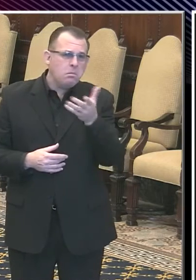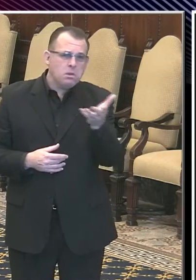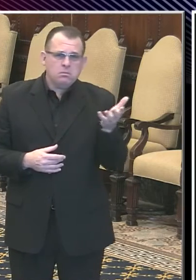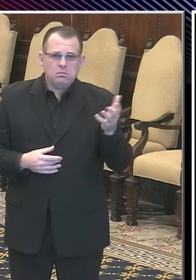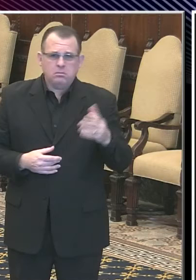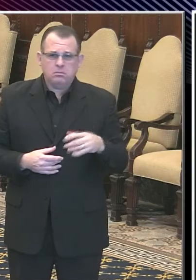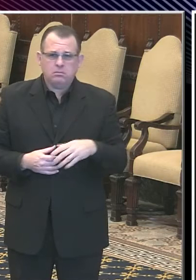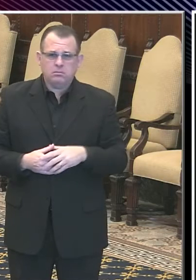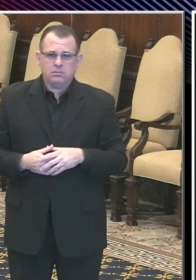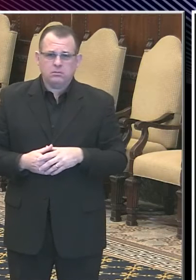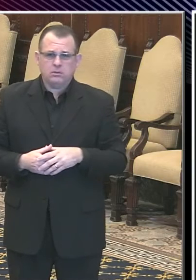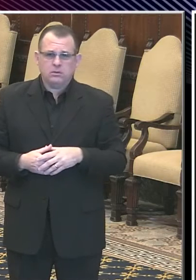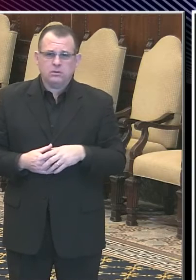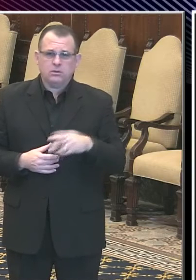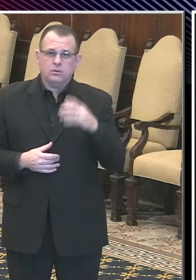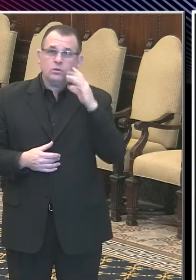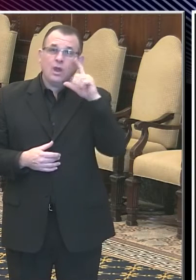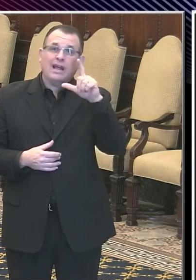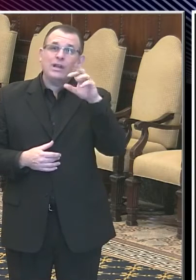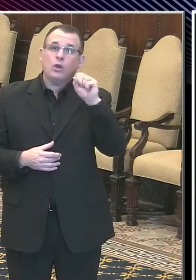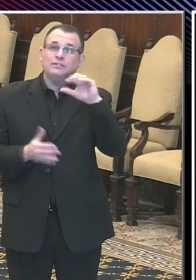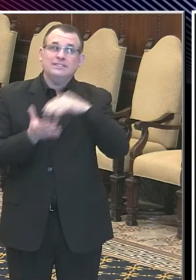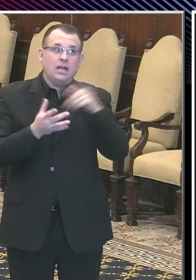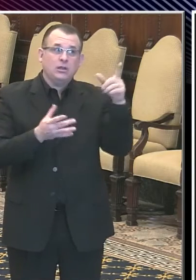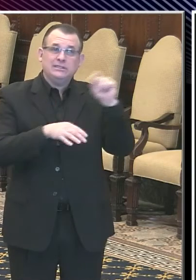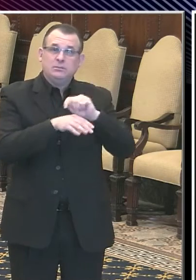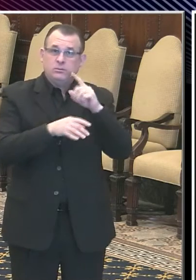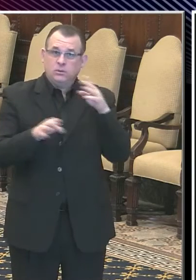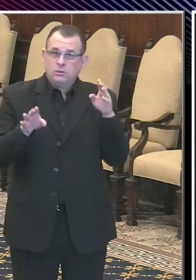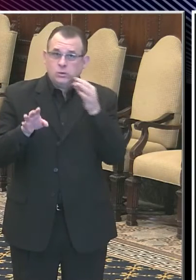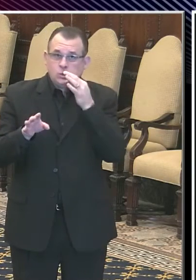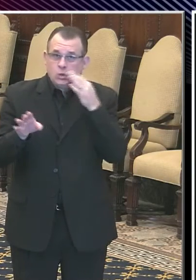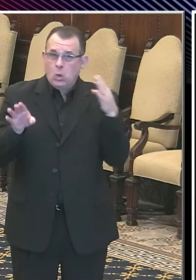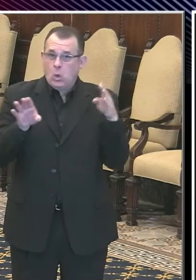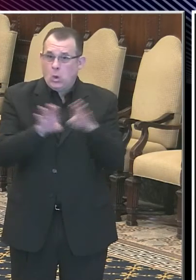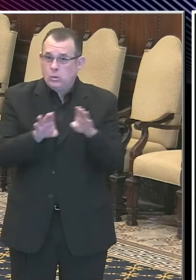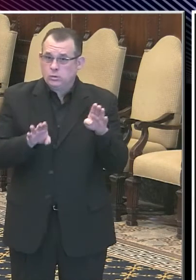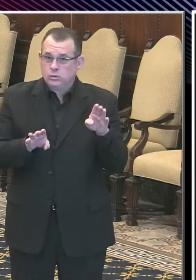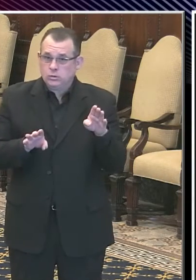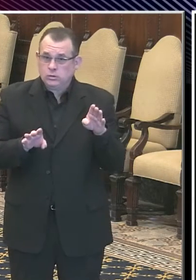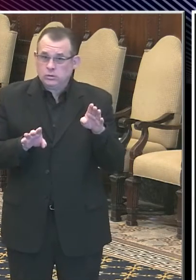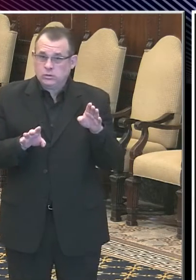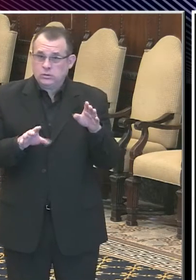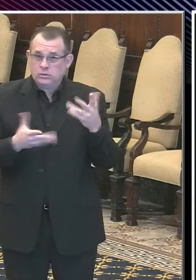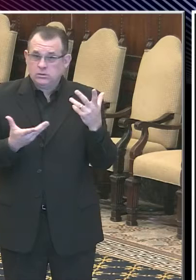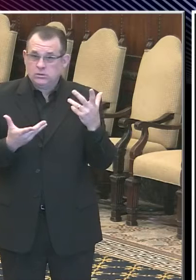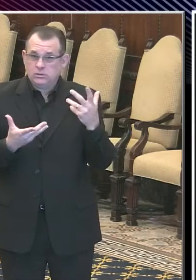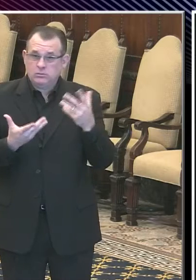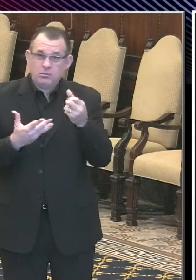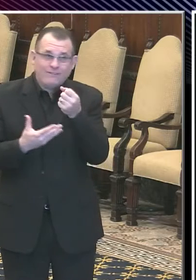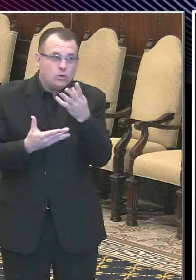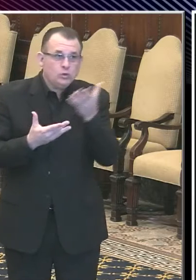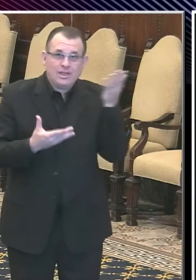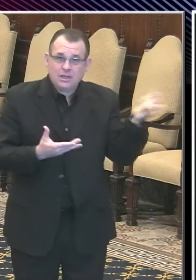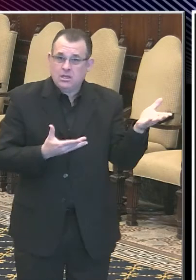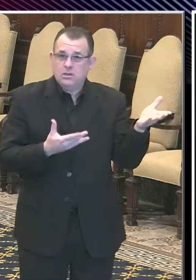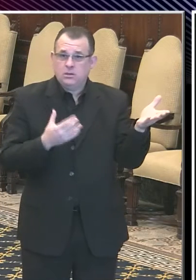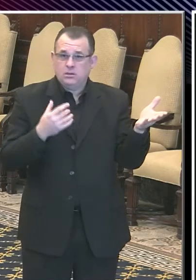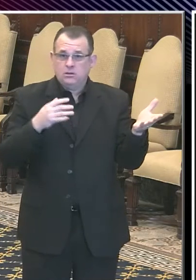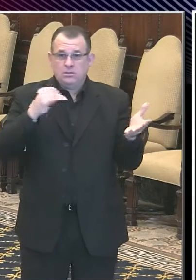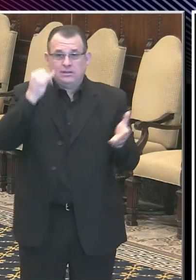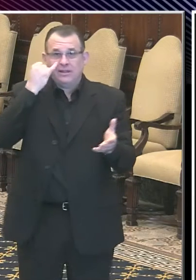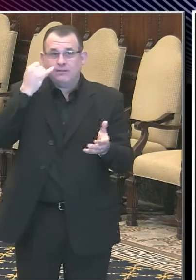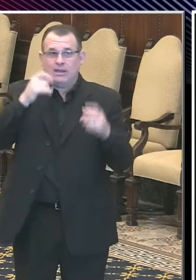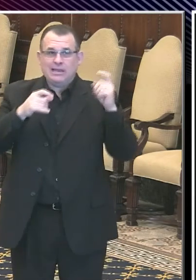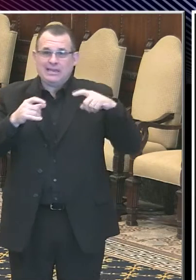Center surge site closing. Do you plan to keep the bare bones of that site set up in case there is another surge? And is this a financial decision in terms of